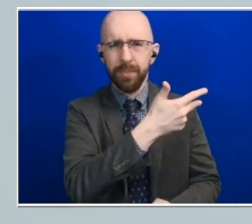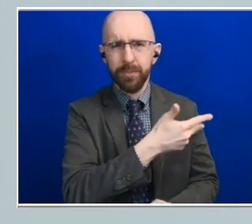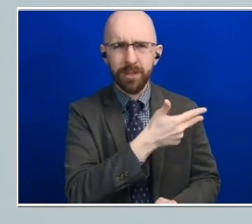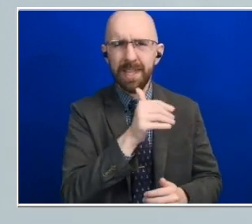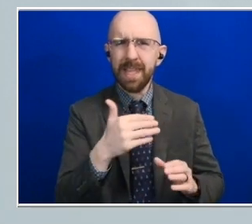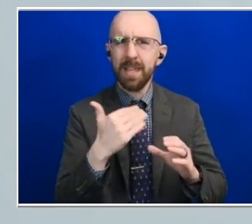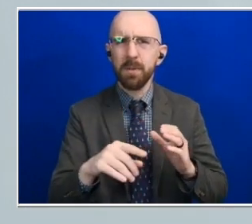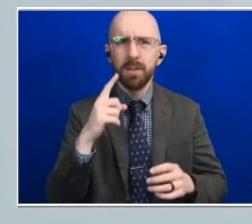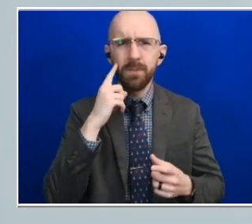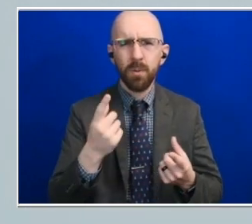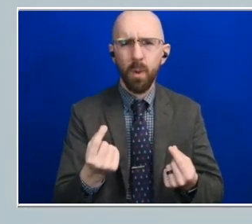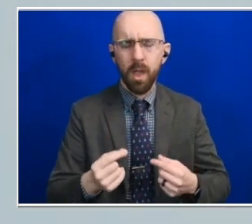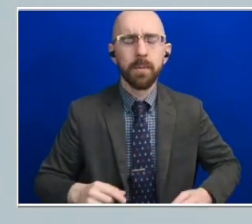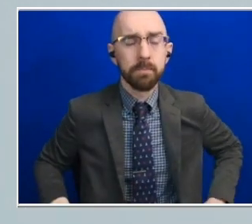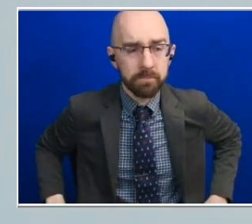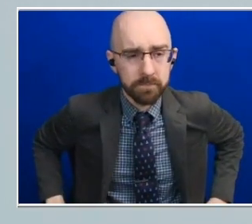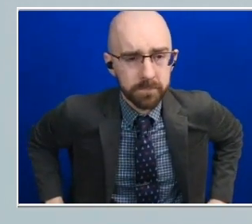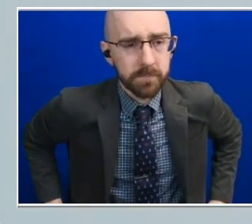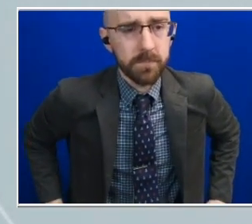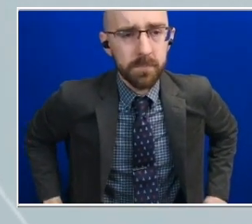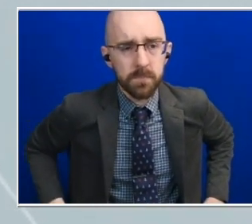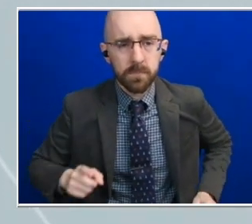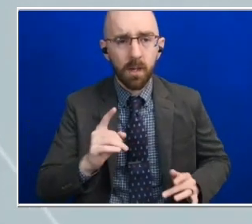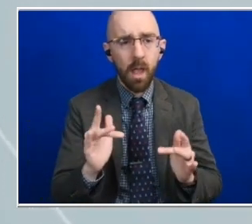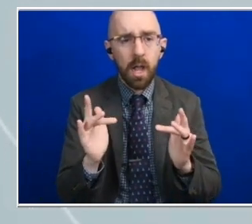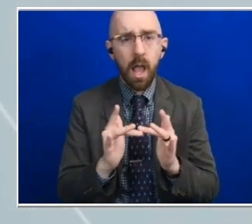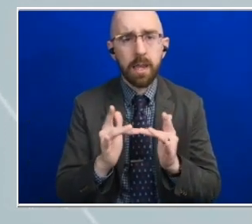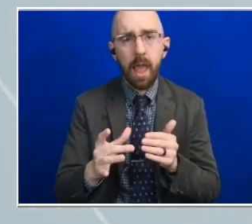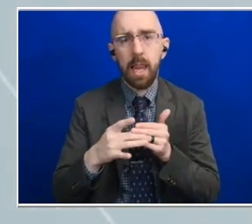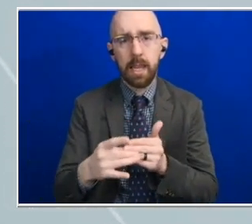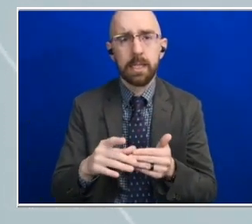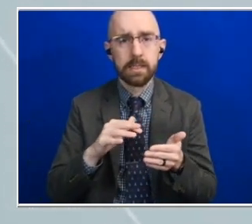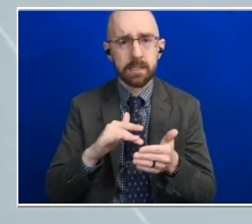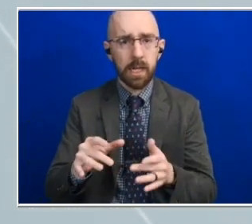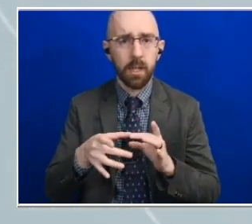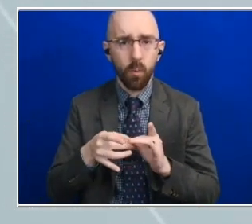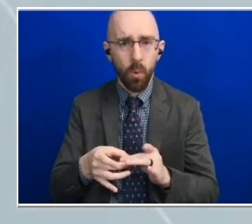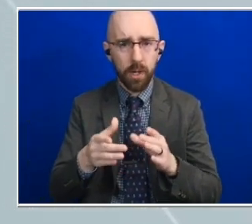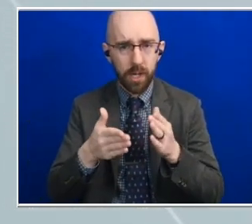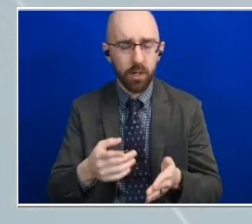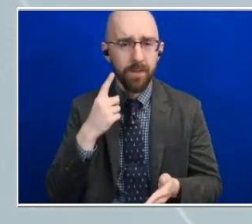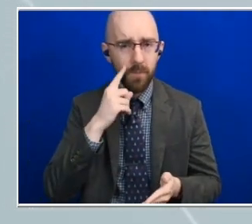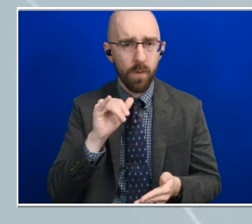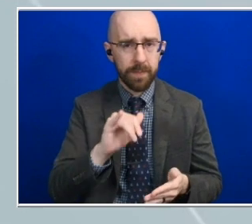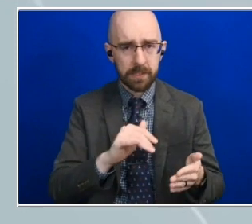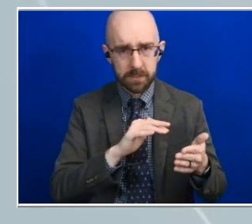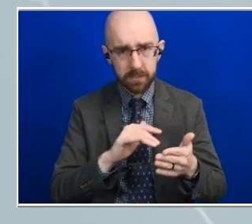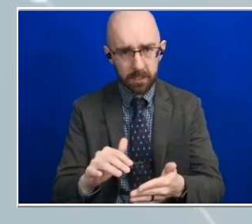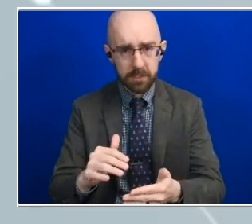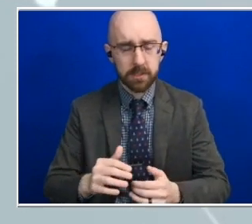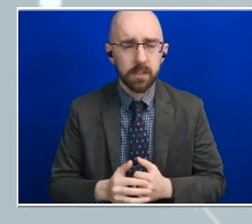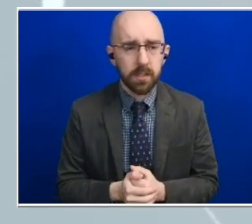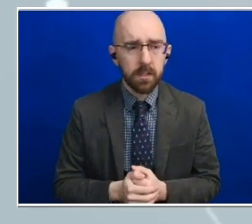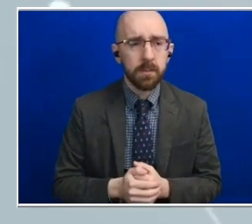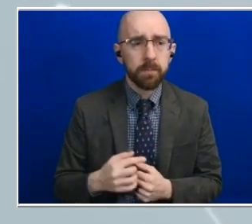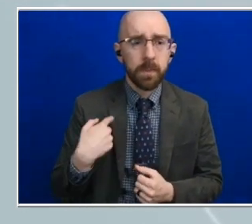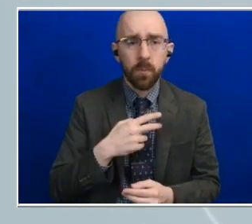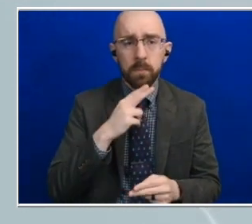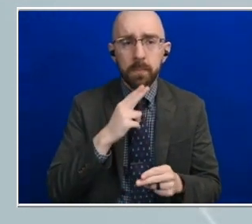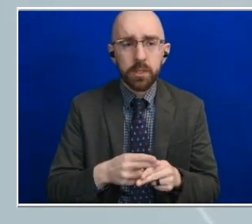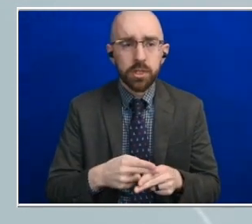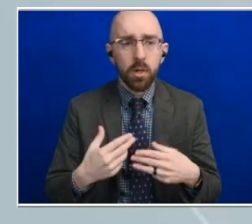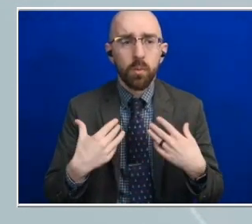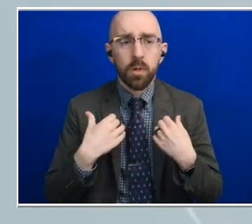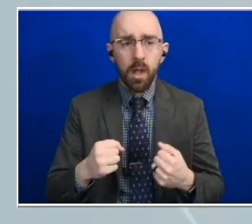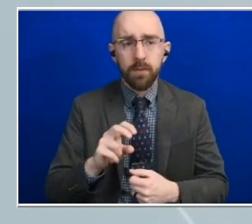these are emails to contact the lead study coordinators for these studies. As we mentioned, Recover Vital, Recover Neuro